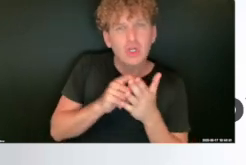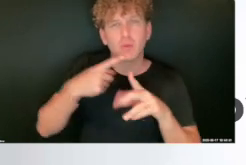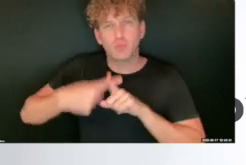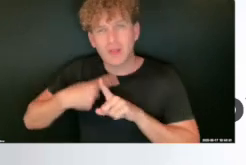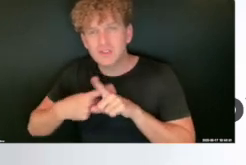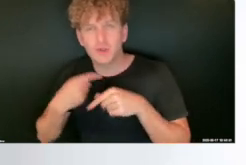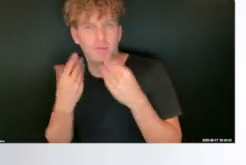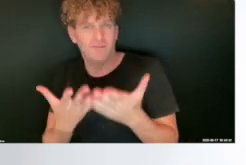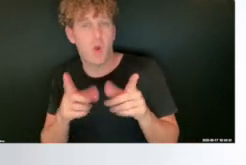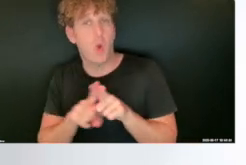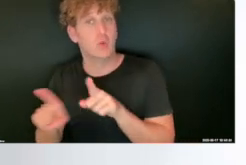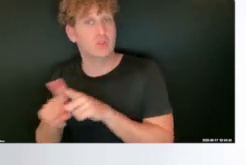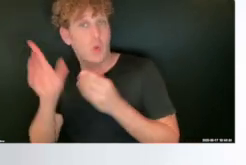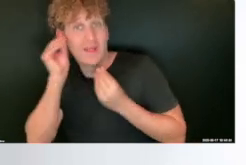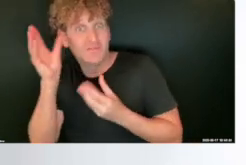to Nicole.